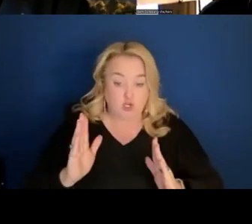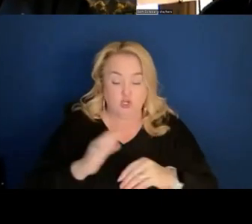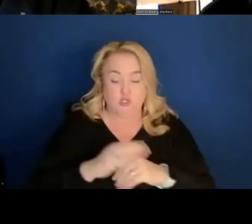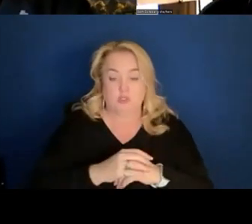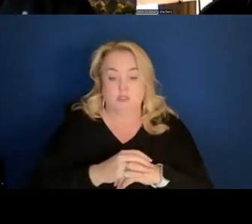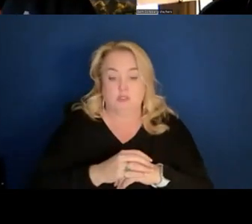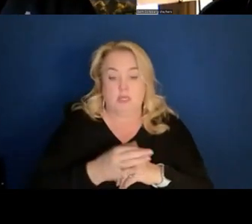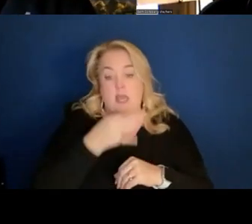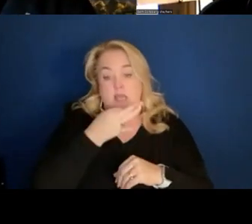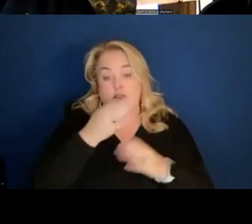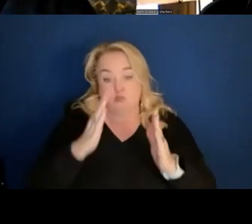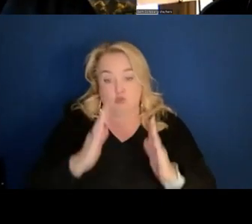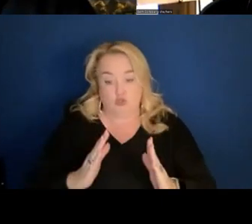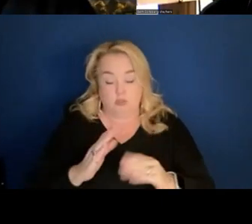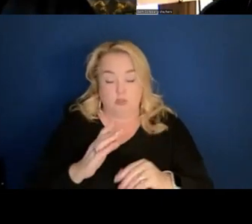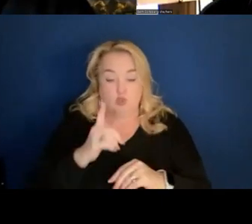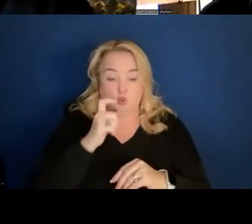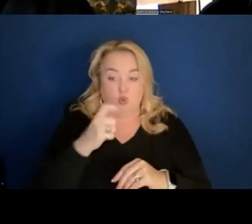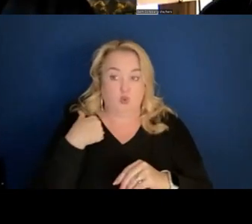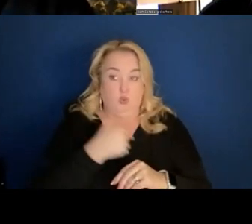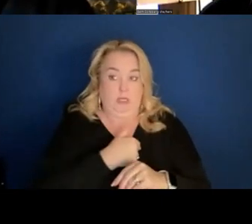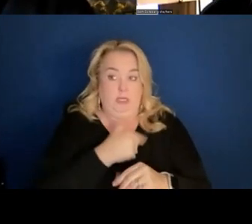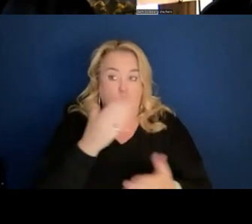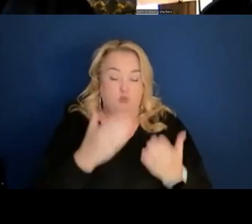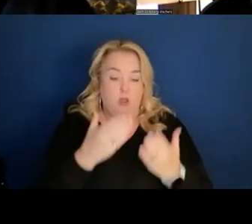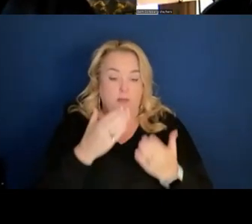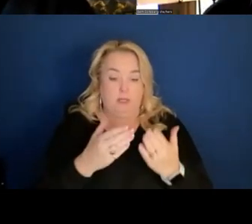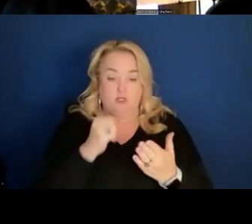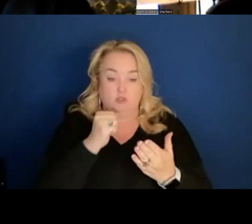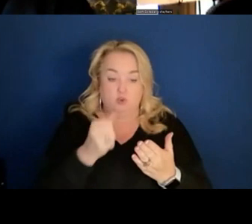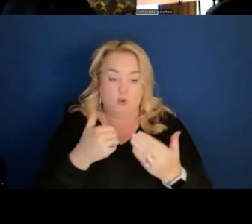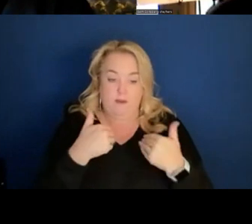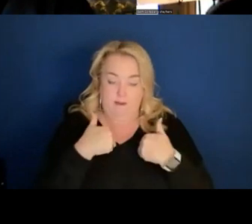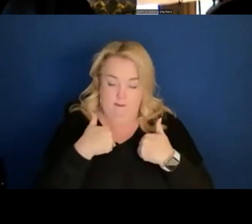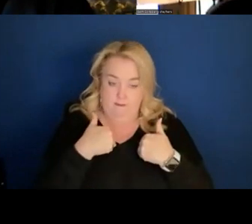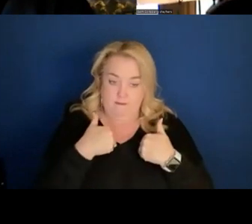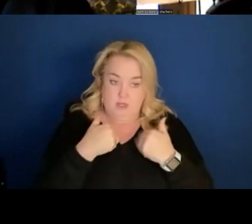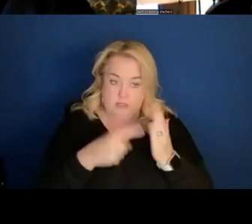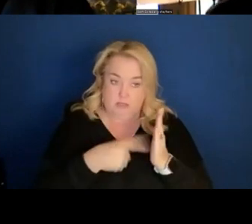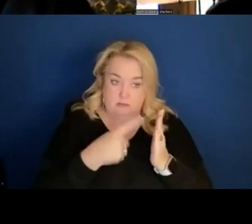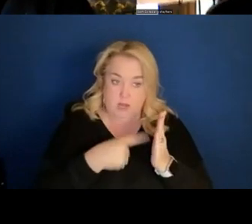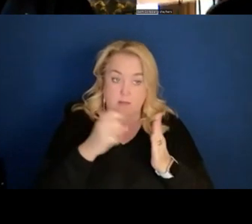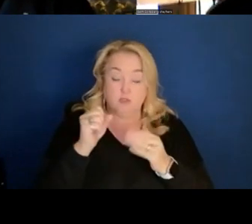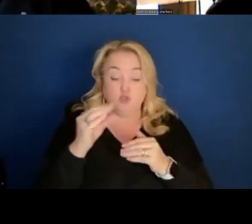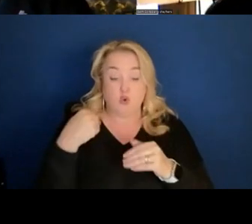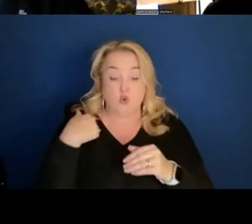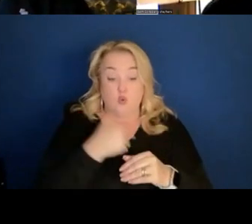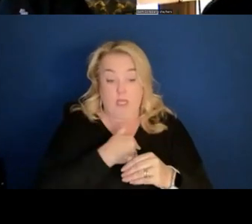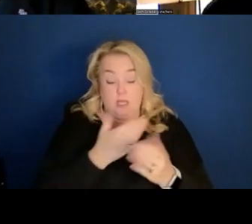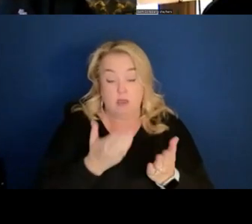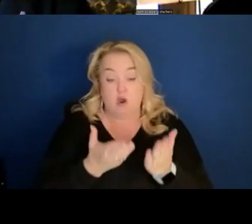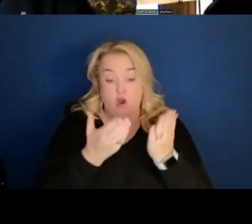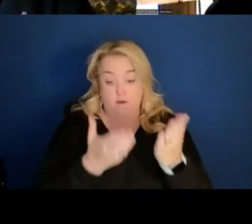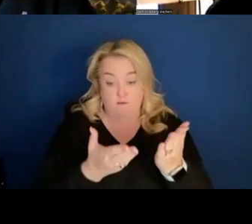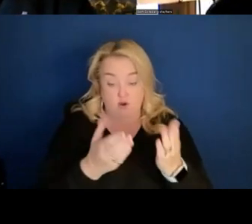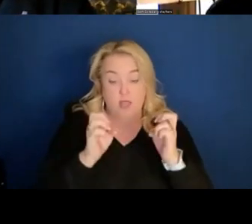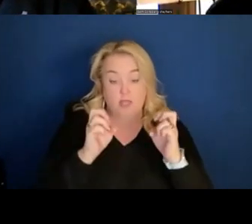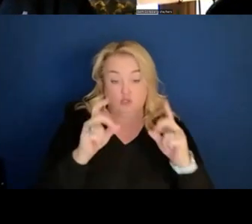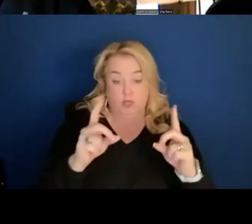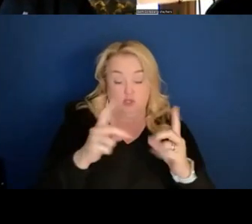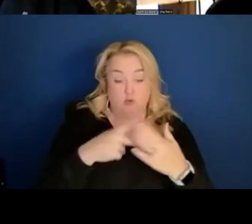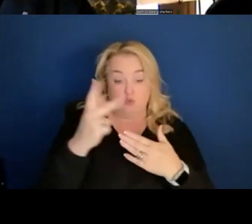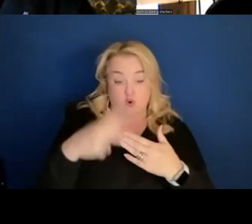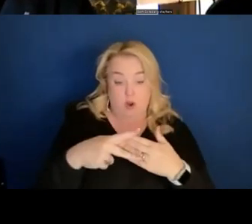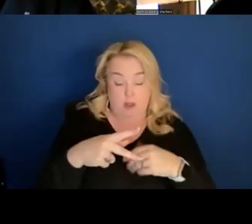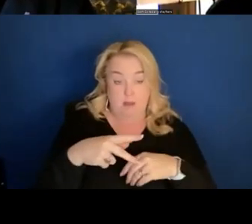topical experts who we probably wouldn't be able to have otherwise. So we offer these education